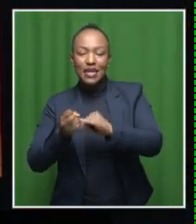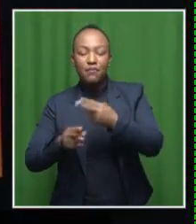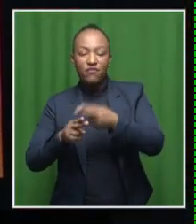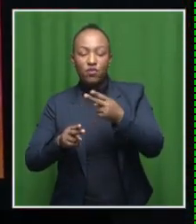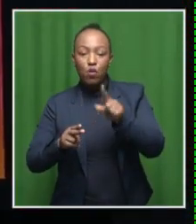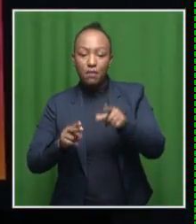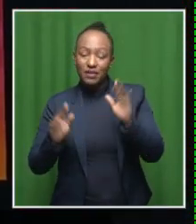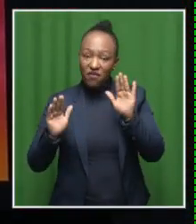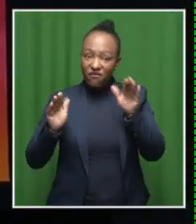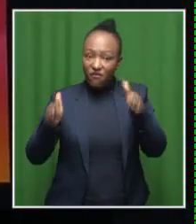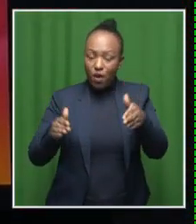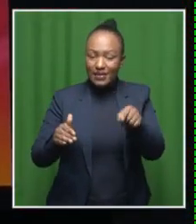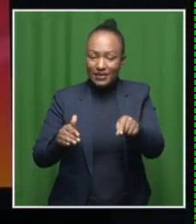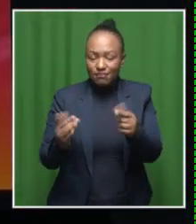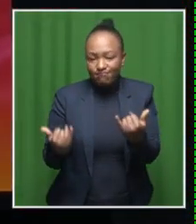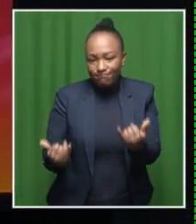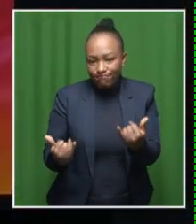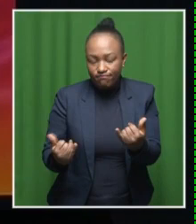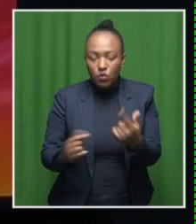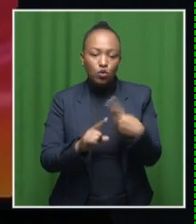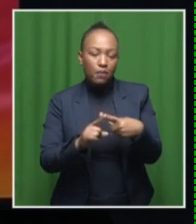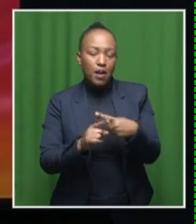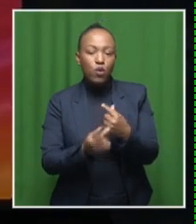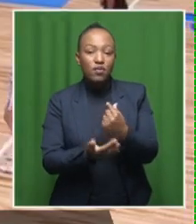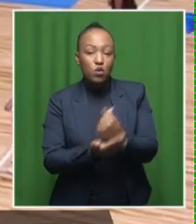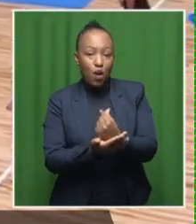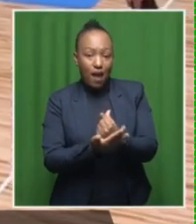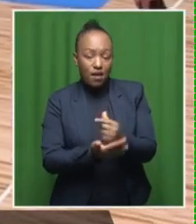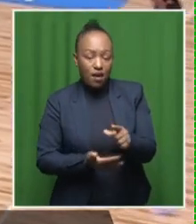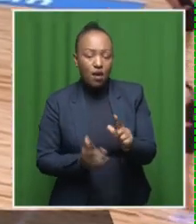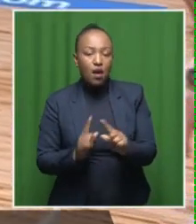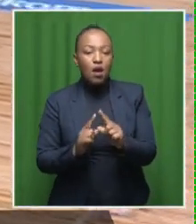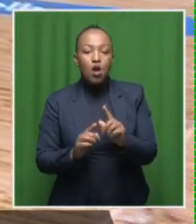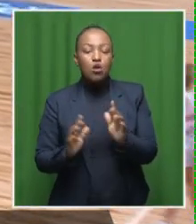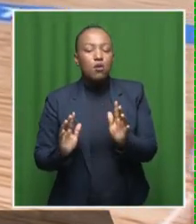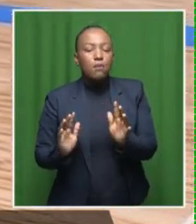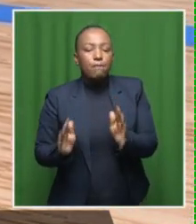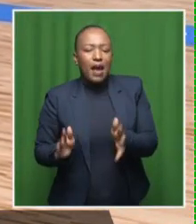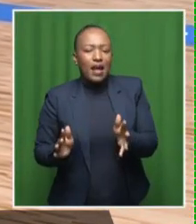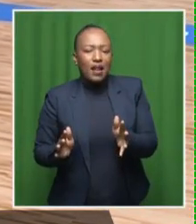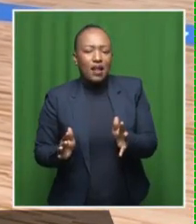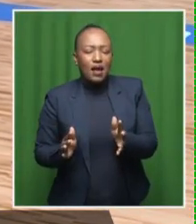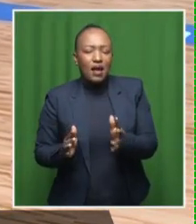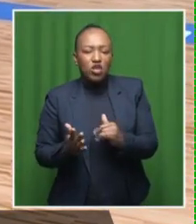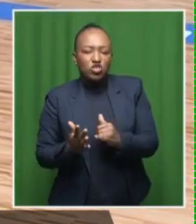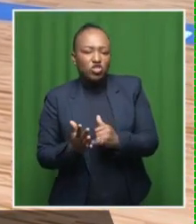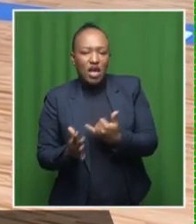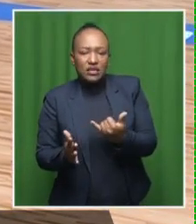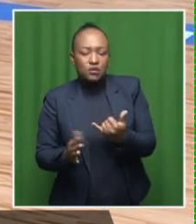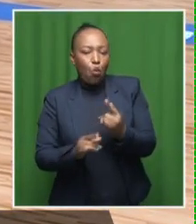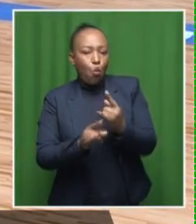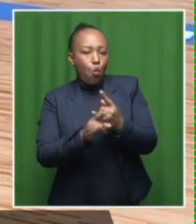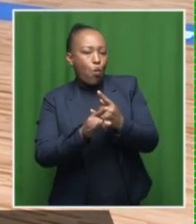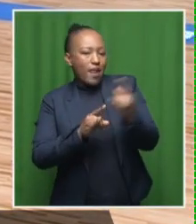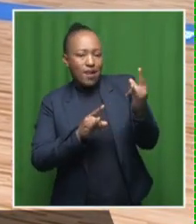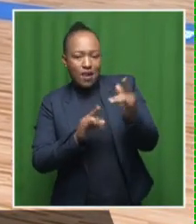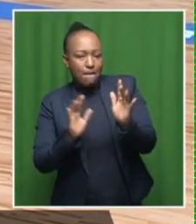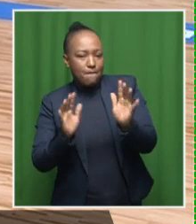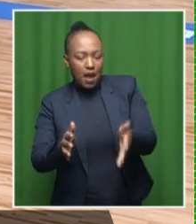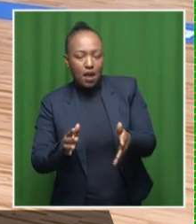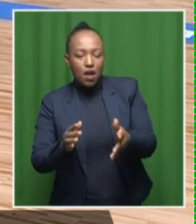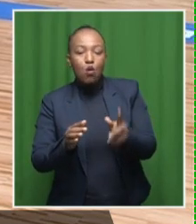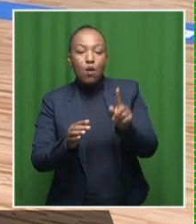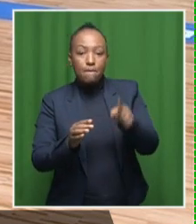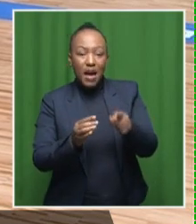focus on even today. With playing Uganda, we need to make sure that we not only secure our win, but make sure that the